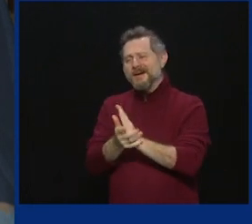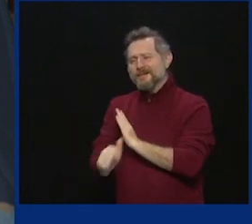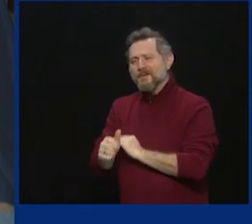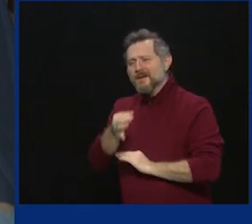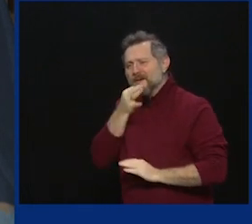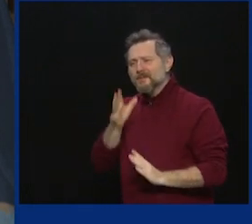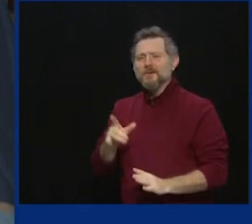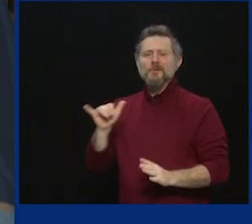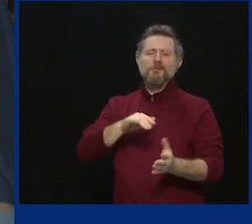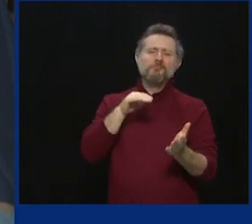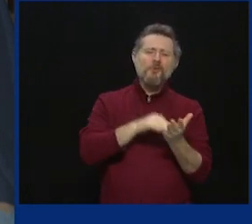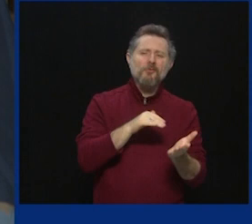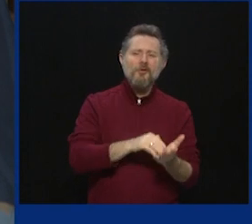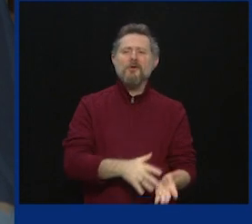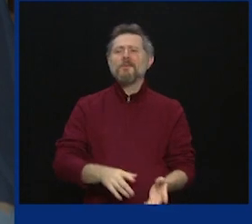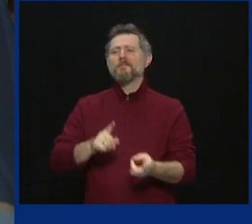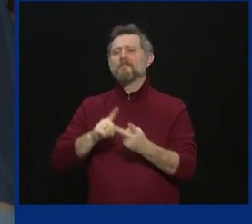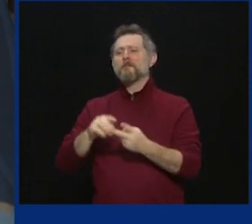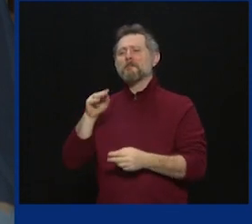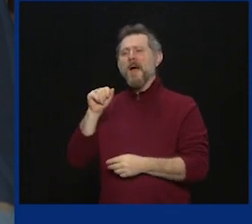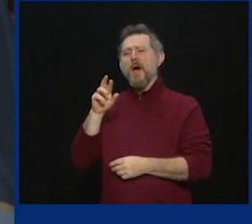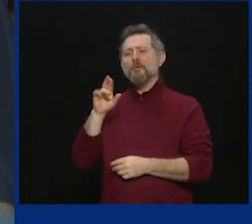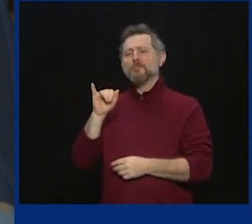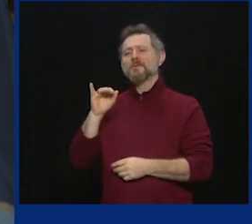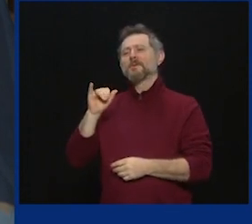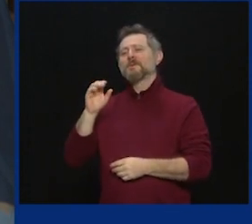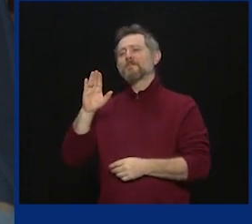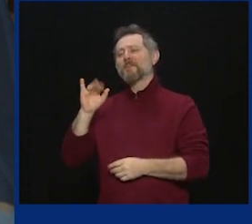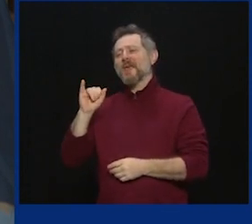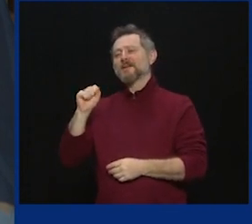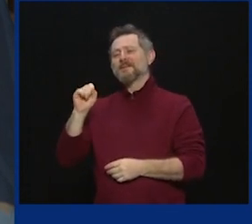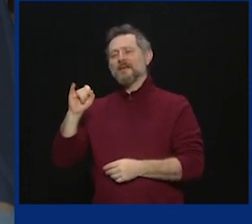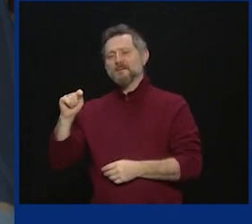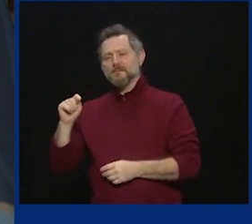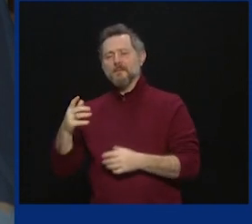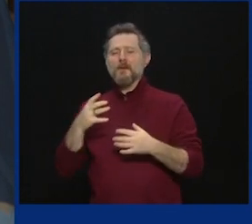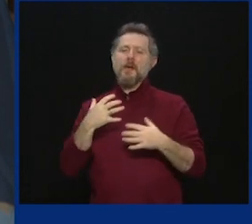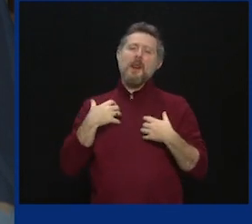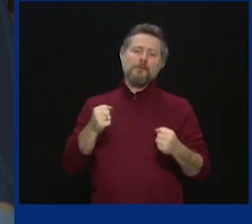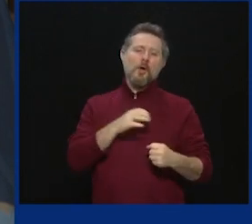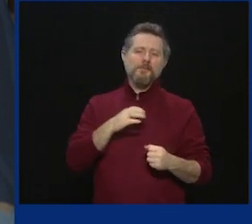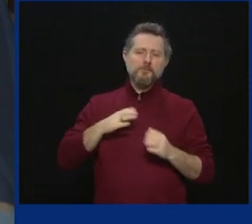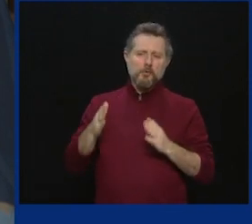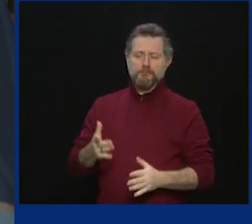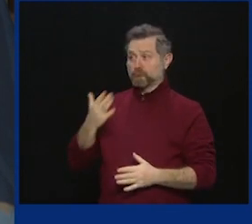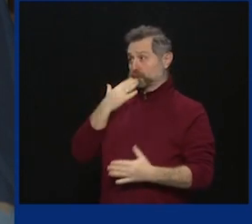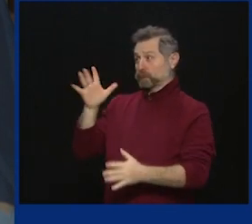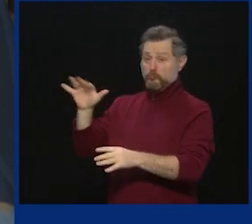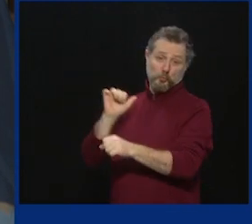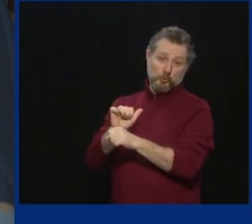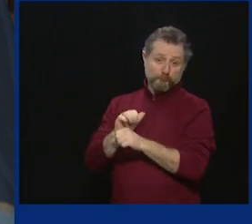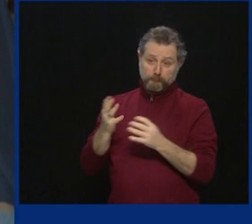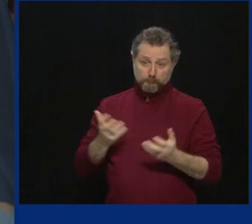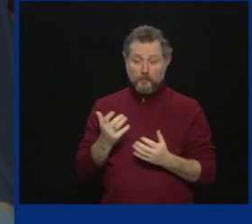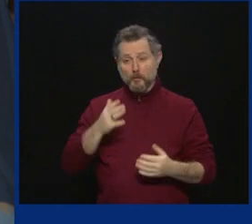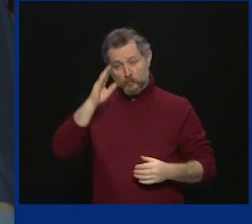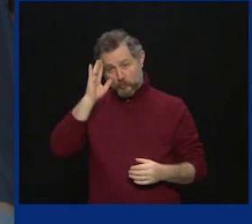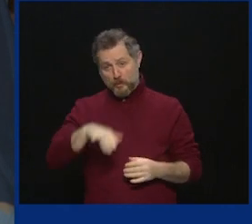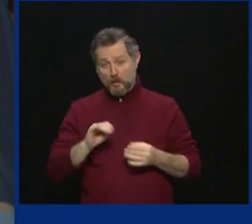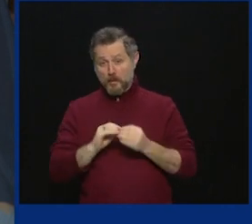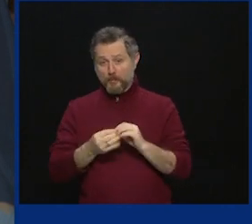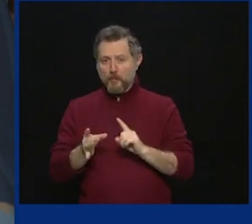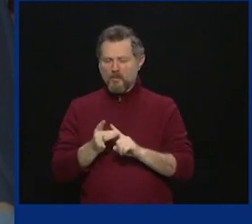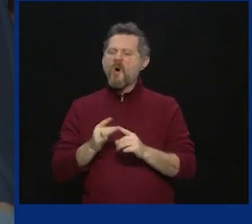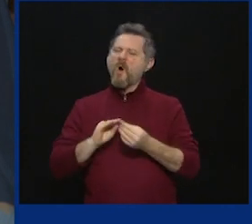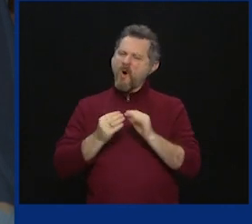Dr. Mary Bassett, our health commissioner. So I want to recognize her contributions. As we knew the numbers would continue to climb, we foresaw